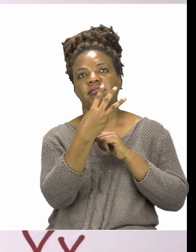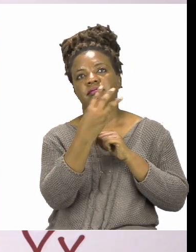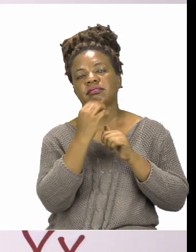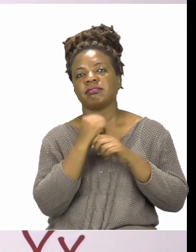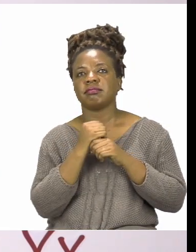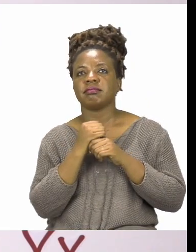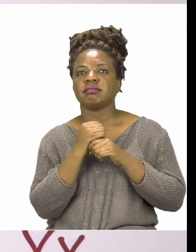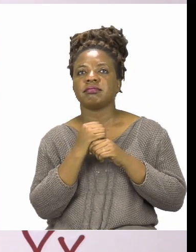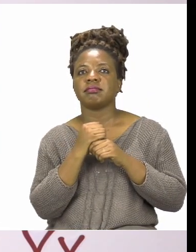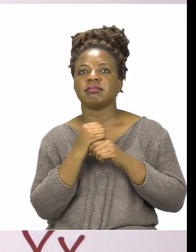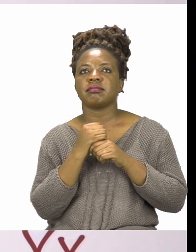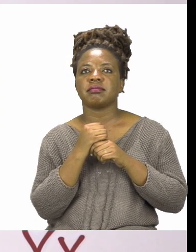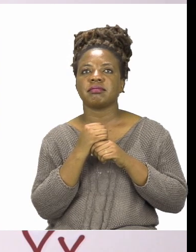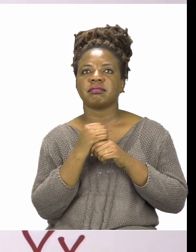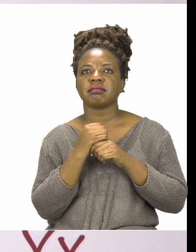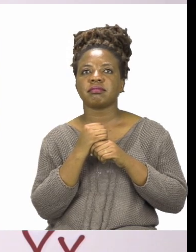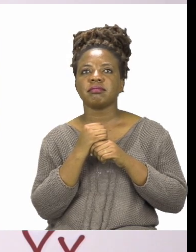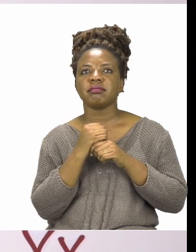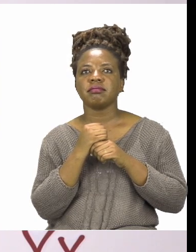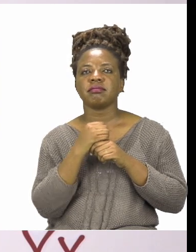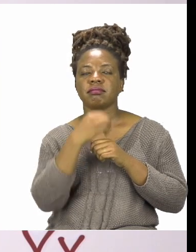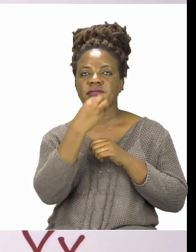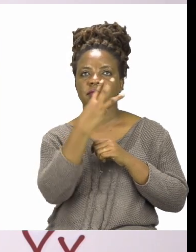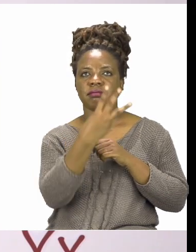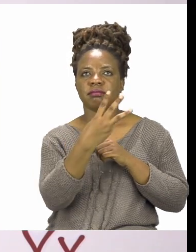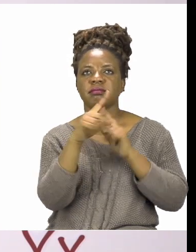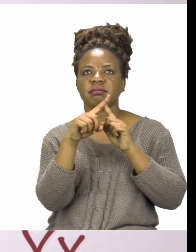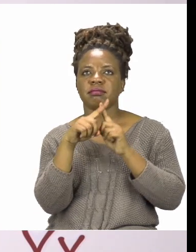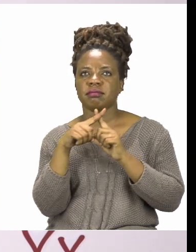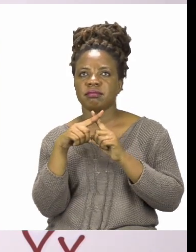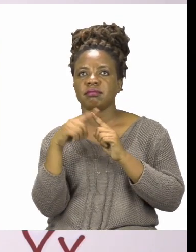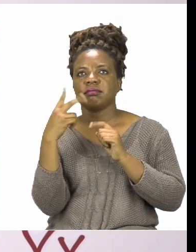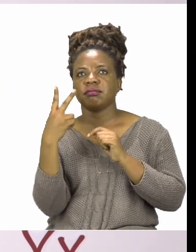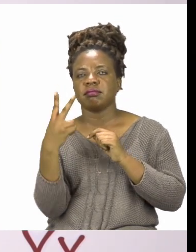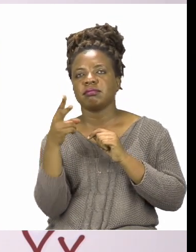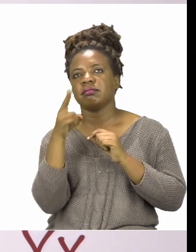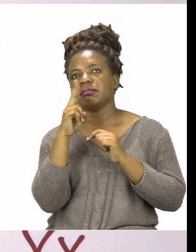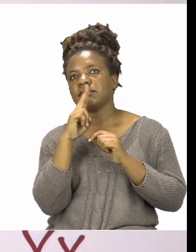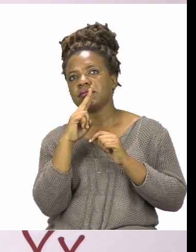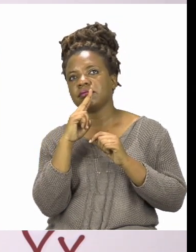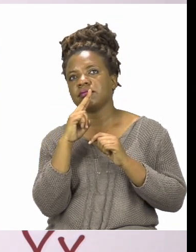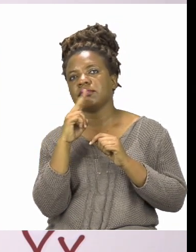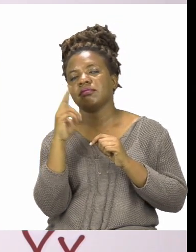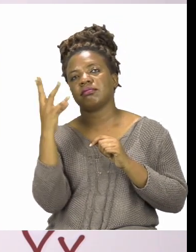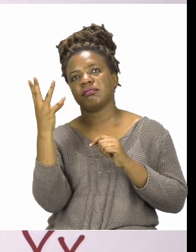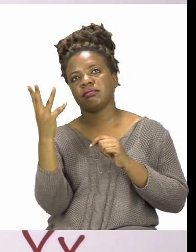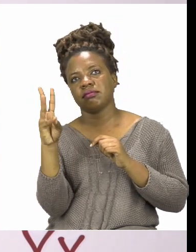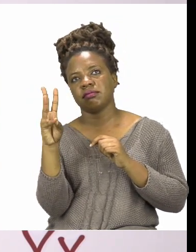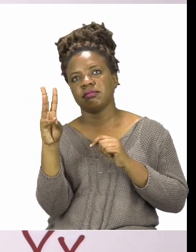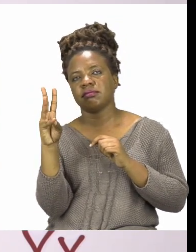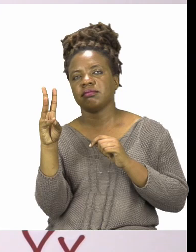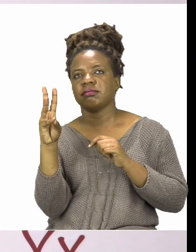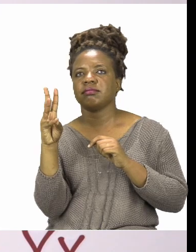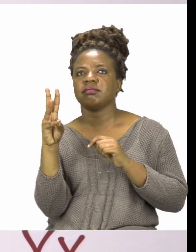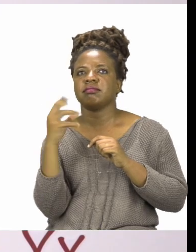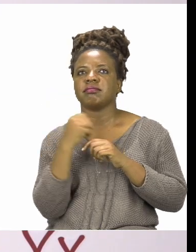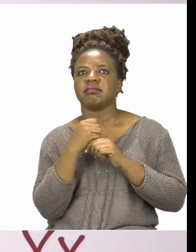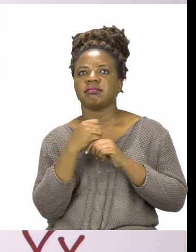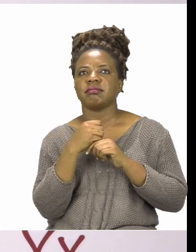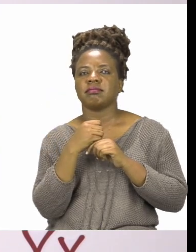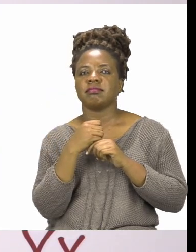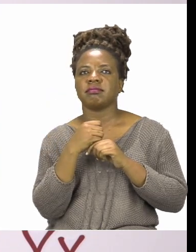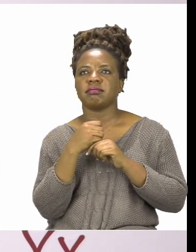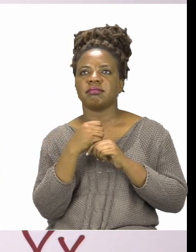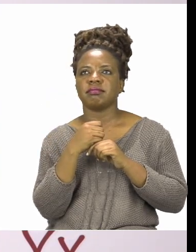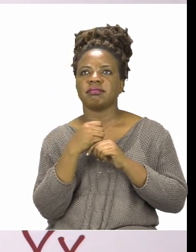box. Now our sum says 3 times 2 equals 6.